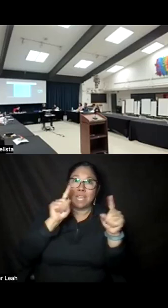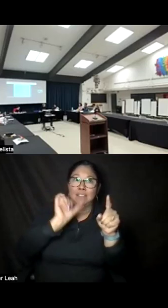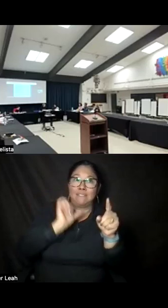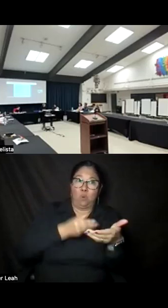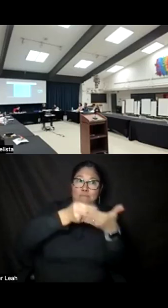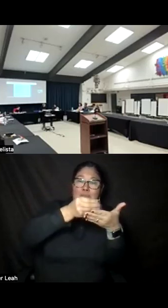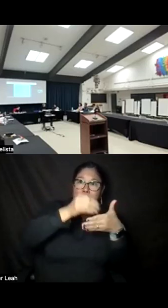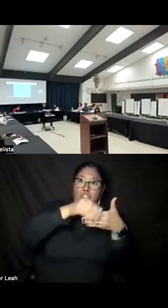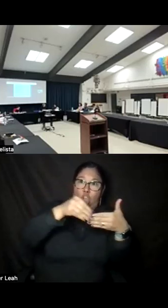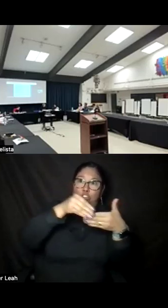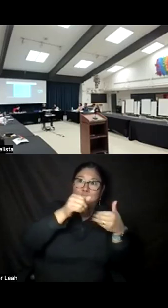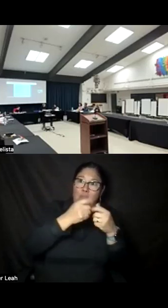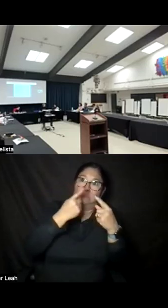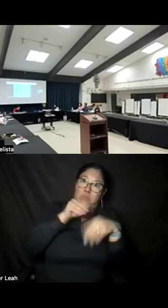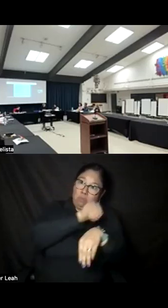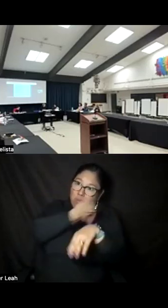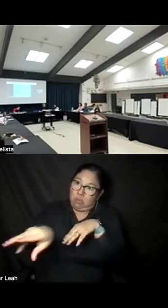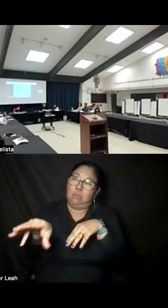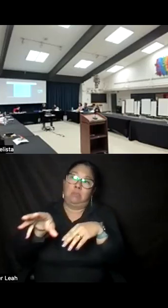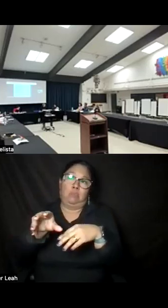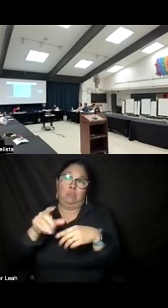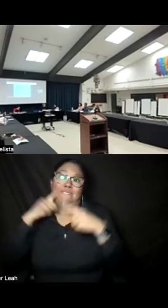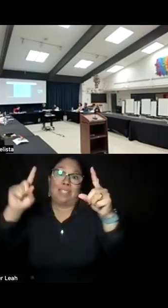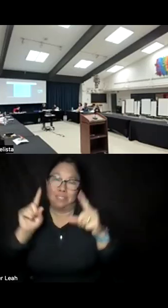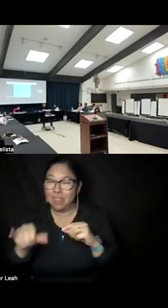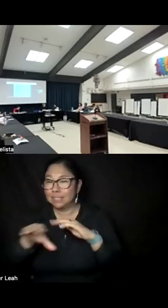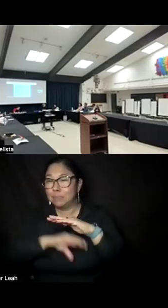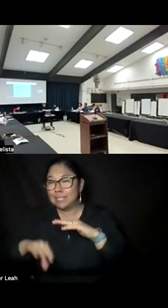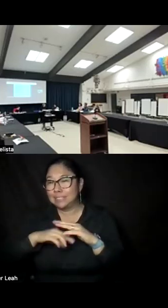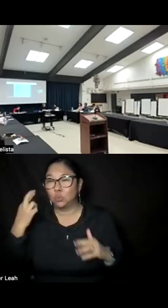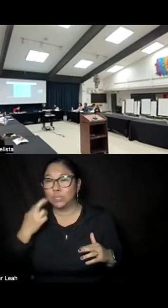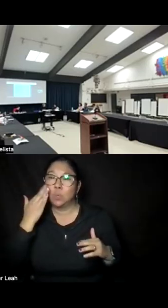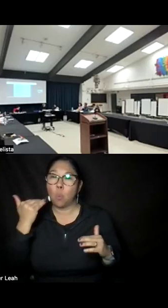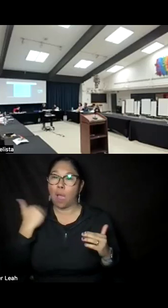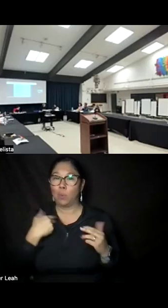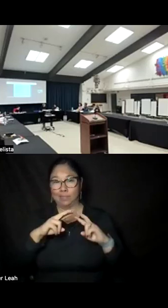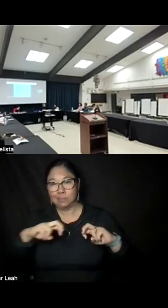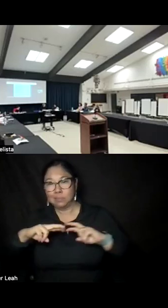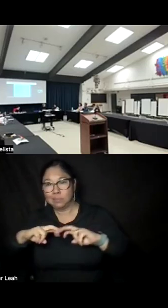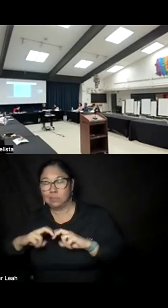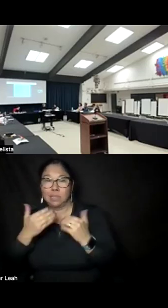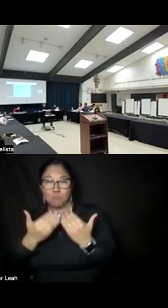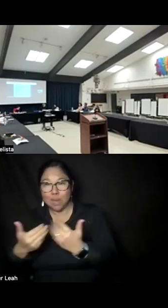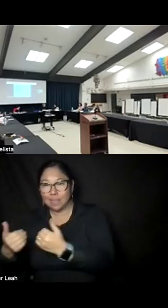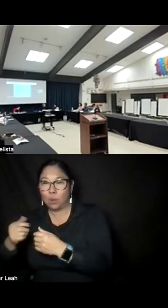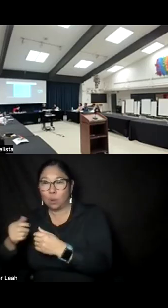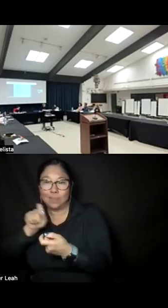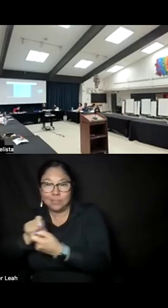dollars are. And so that's sort of the basics of why we're trying to break down the